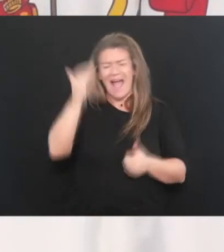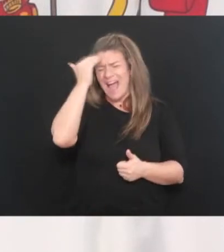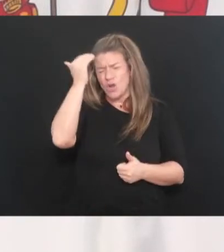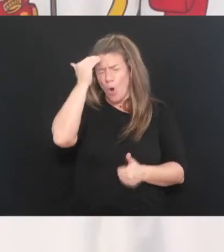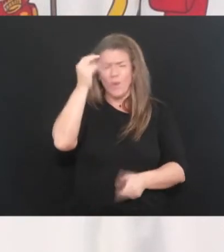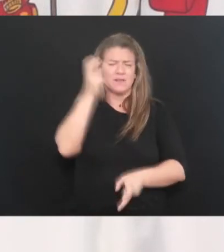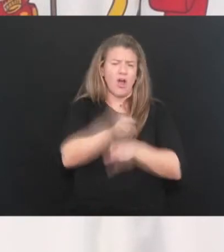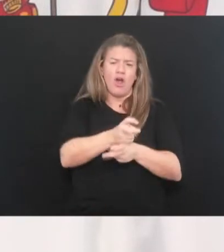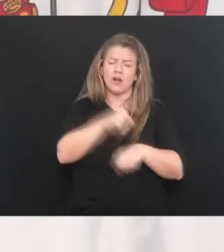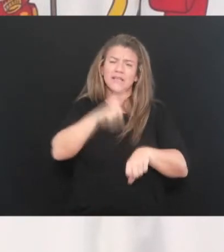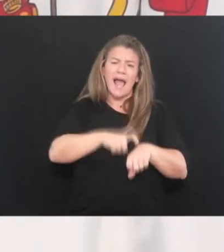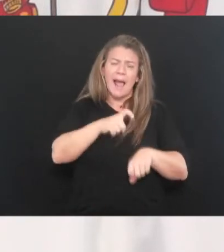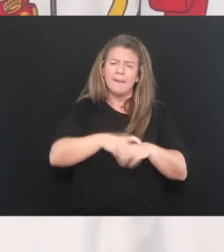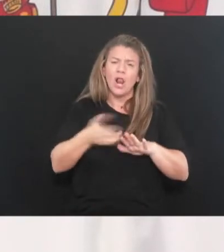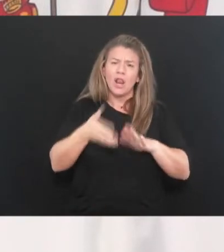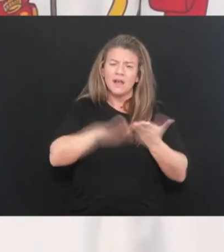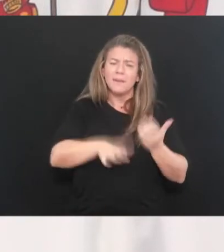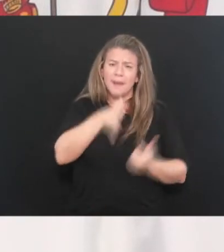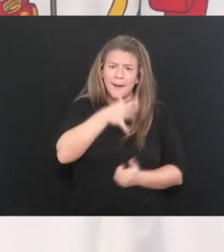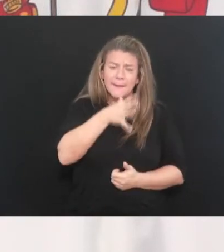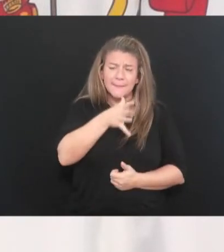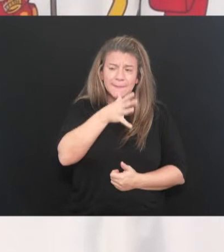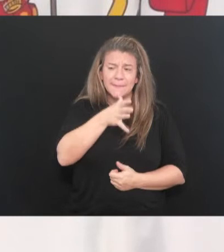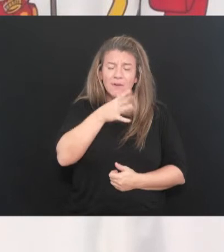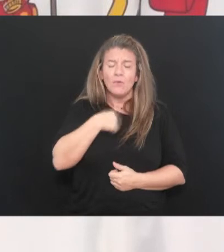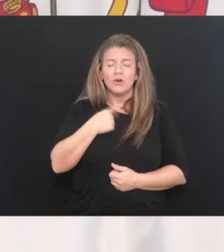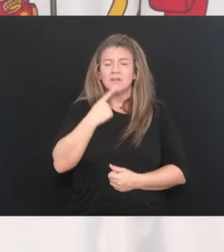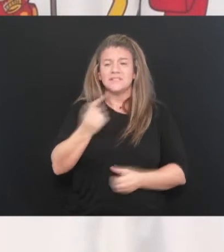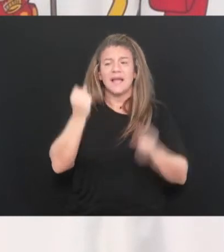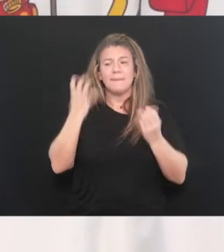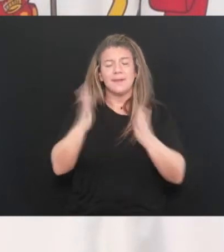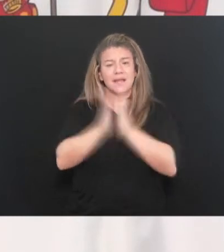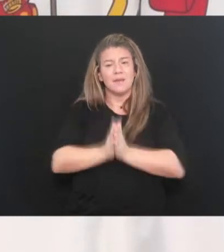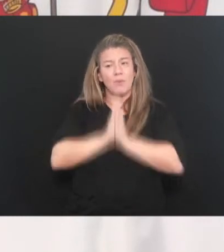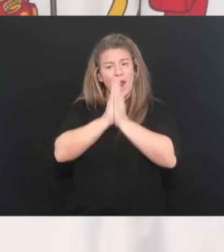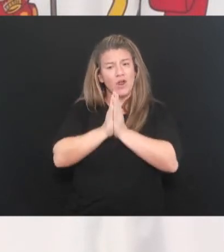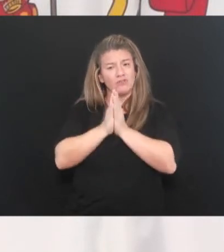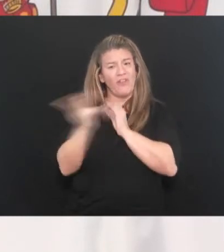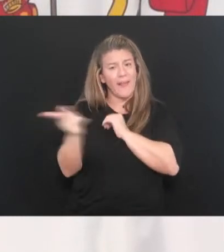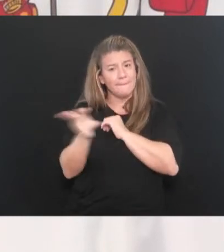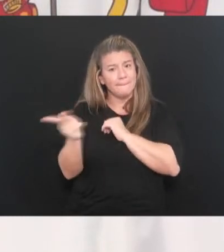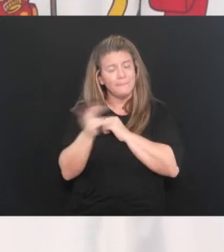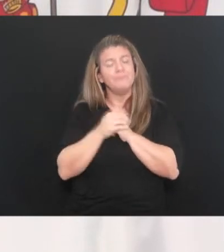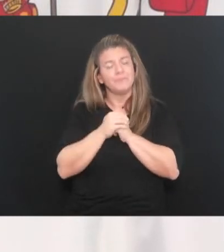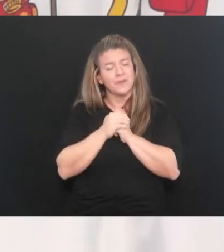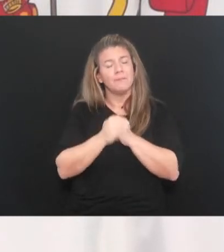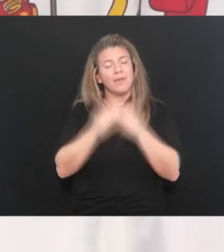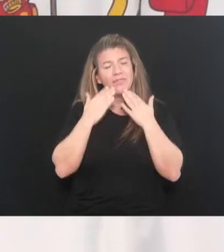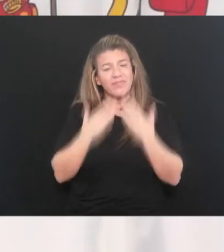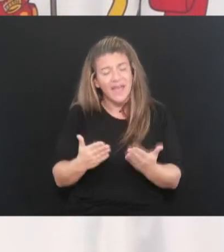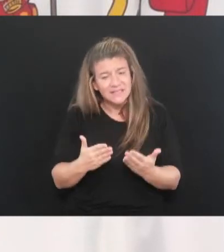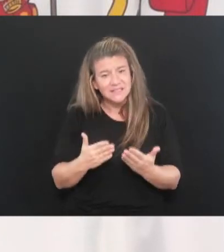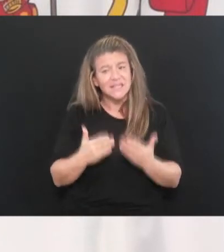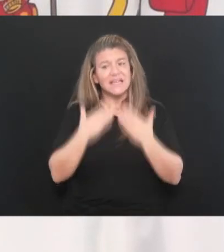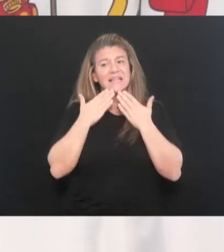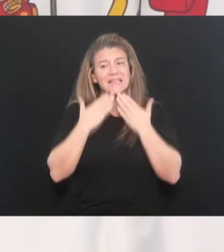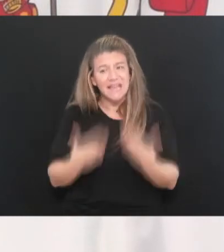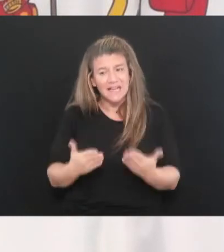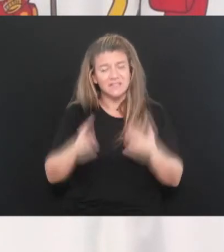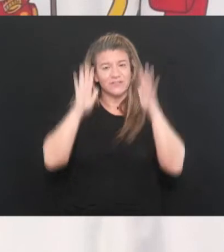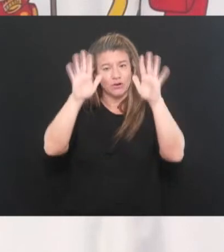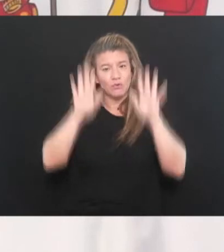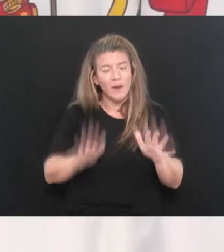tough time about his mom, and we're going to say many prayers for her and him, but thanks for a